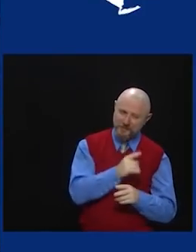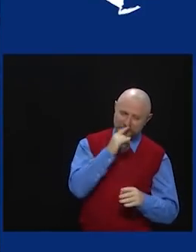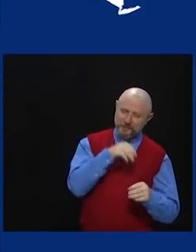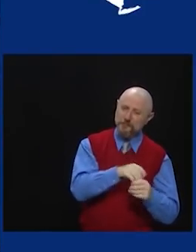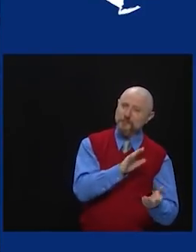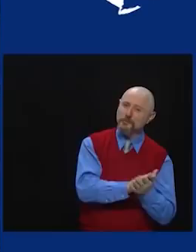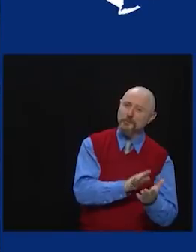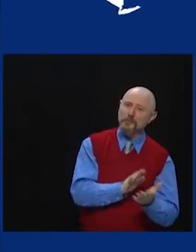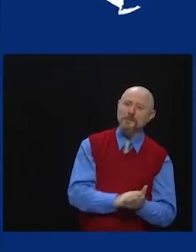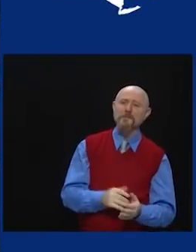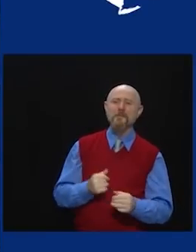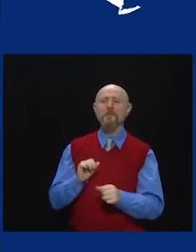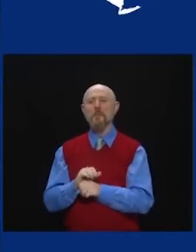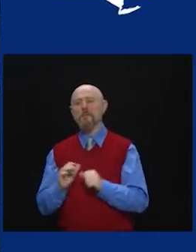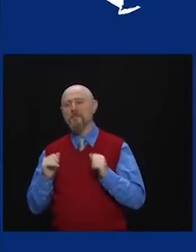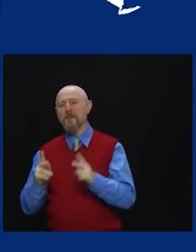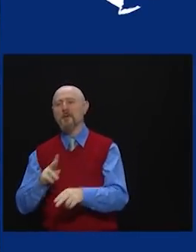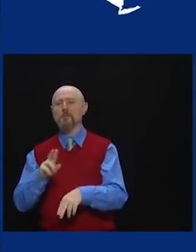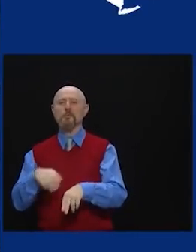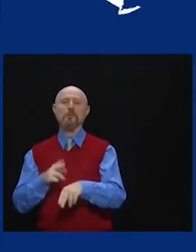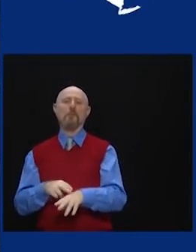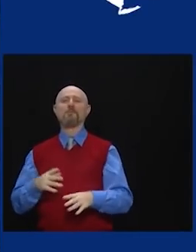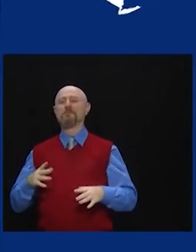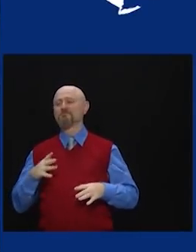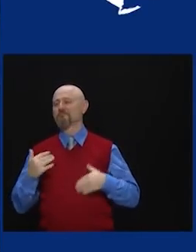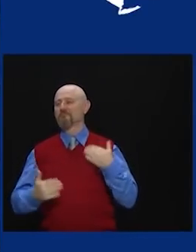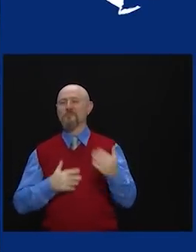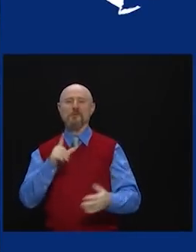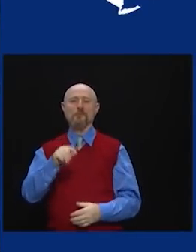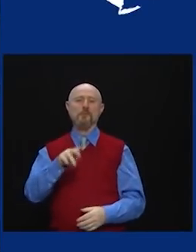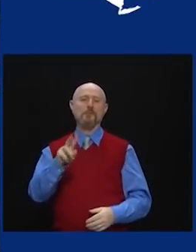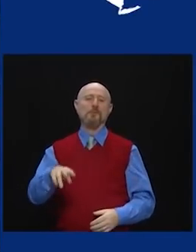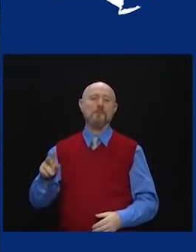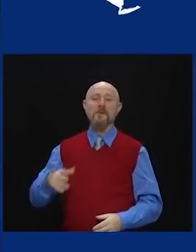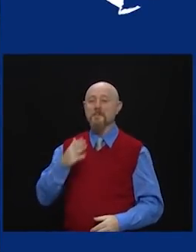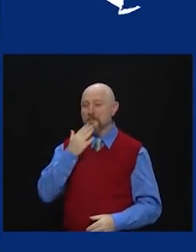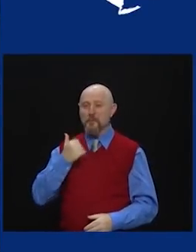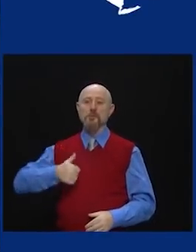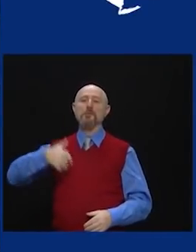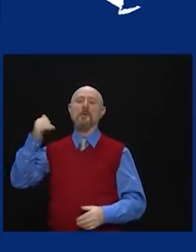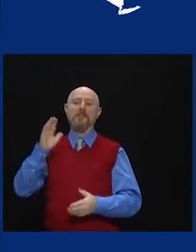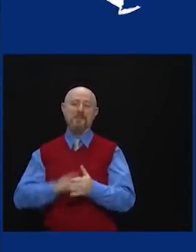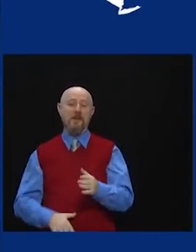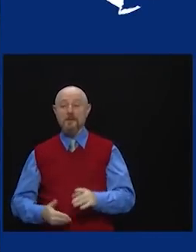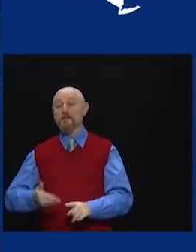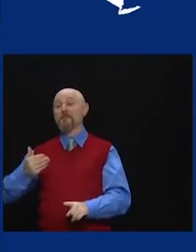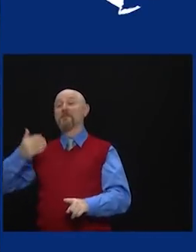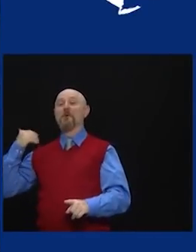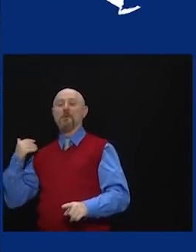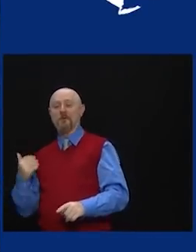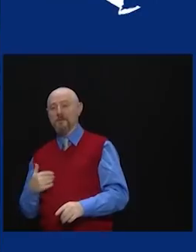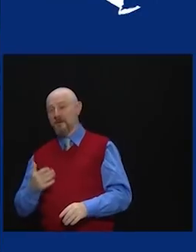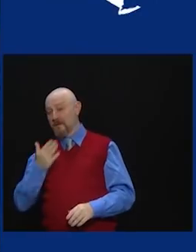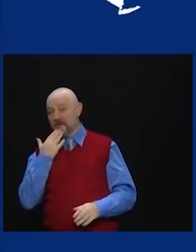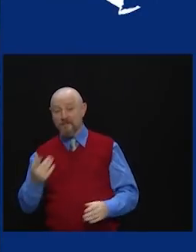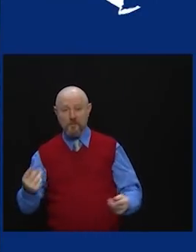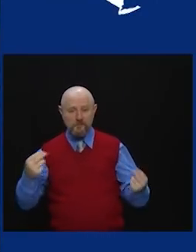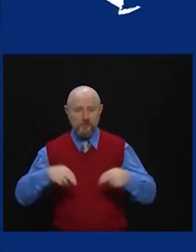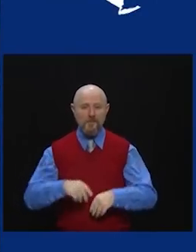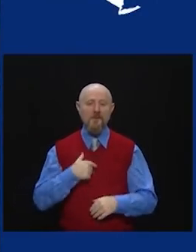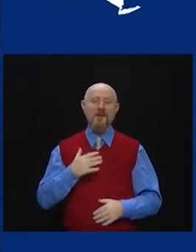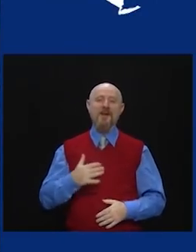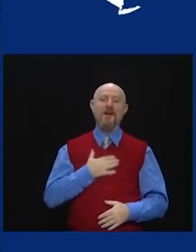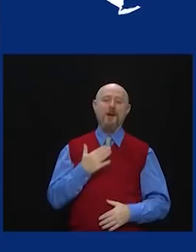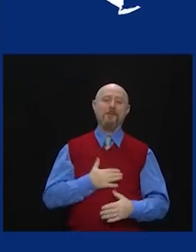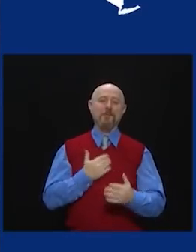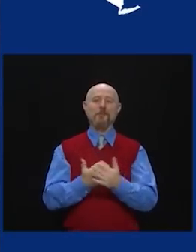the new normal of 2022, which is going to be better than before. So thank you for joining us, and Happy New Year to all New Yorkers.